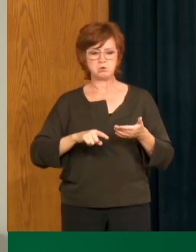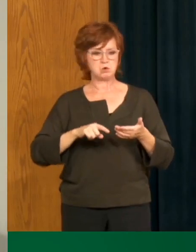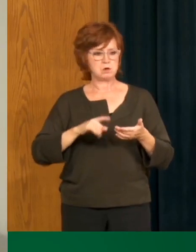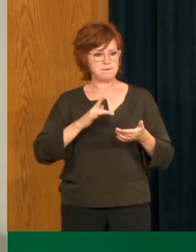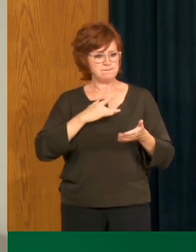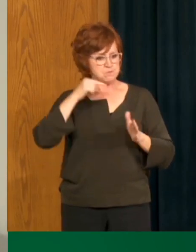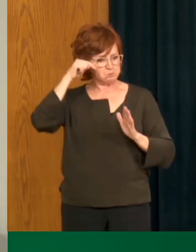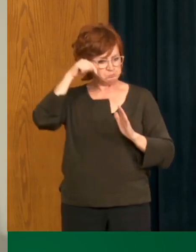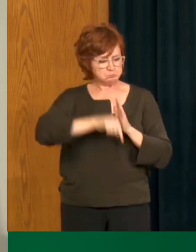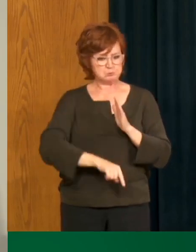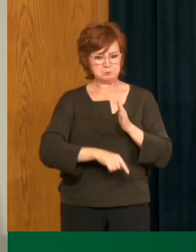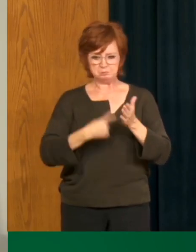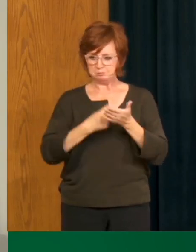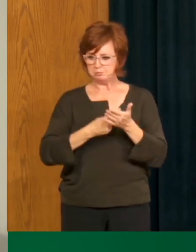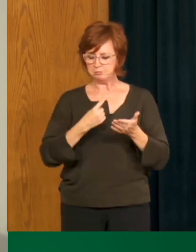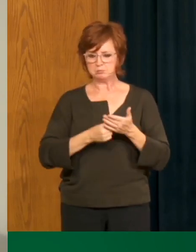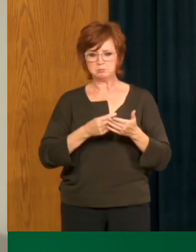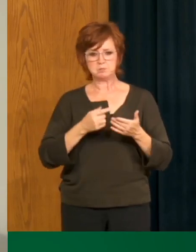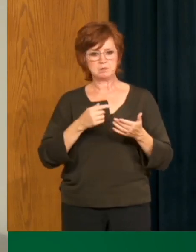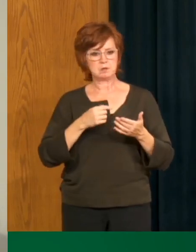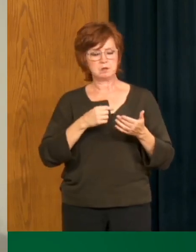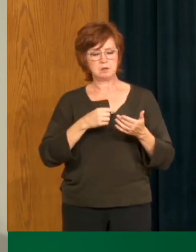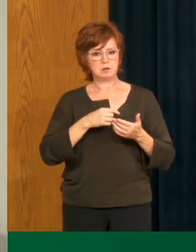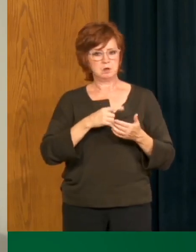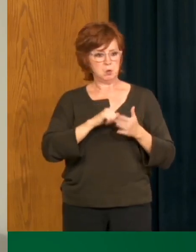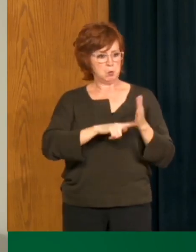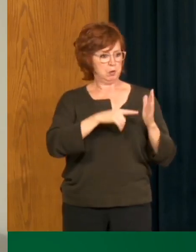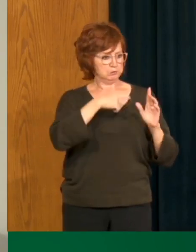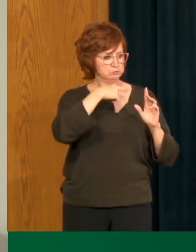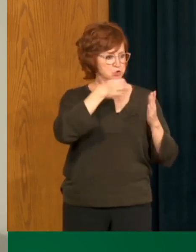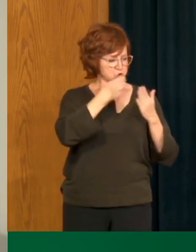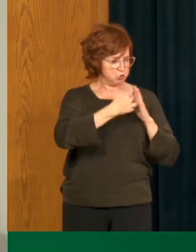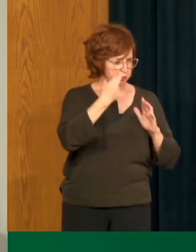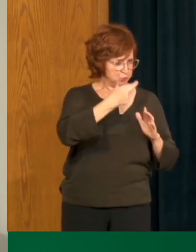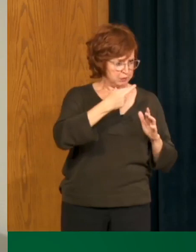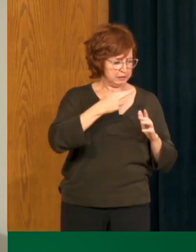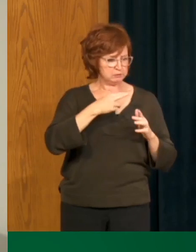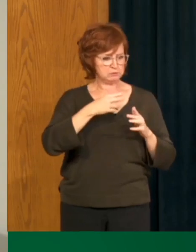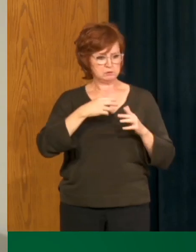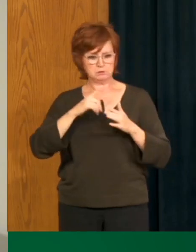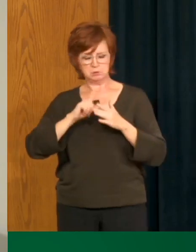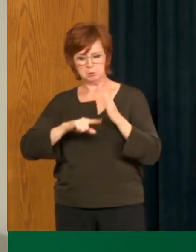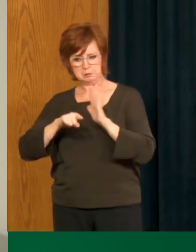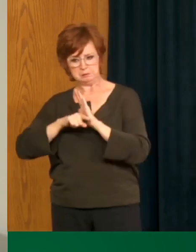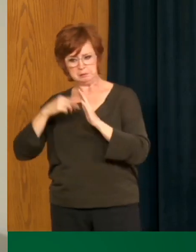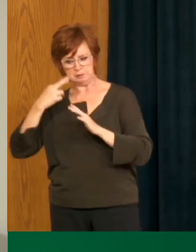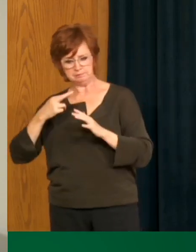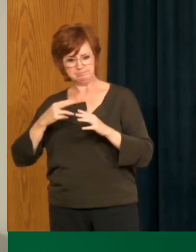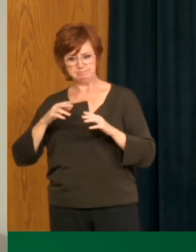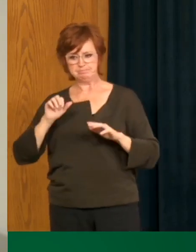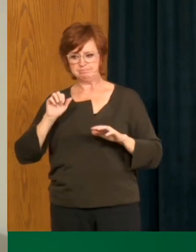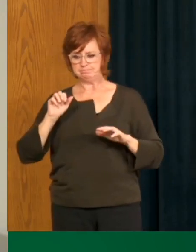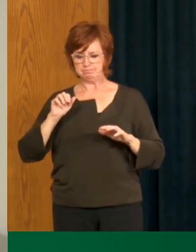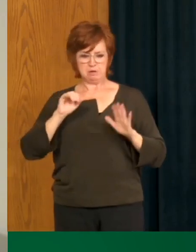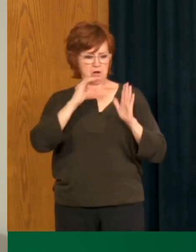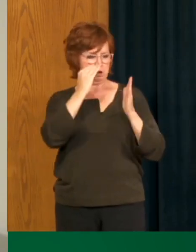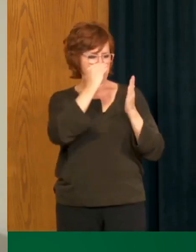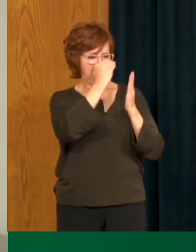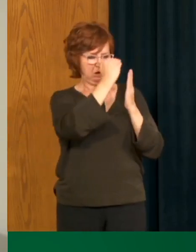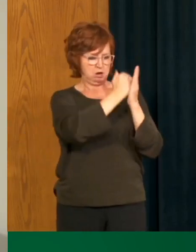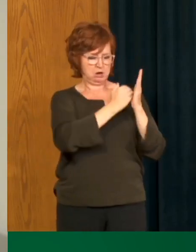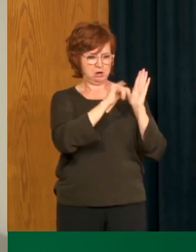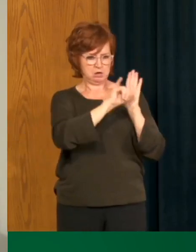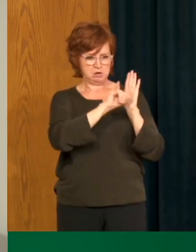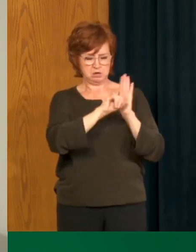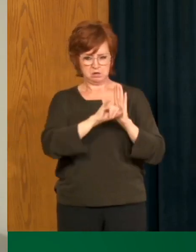concern? And we have to remember that we have a fairly small population. If you look at globally, states and